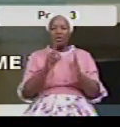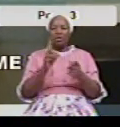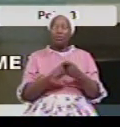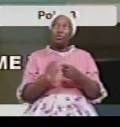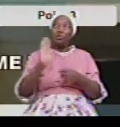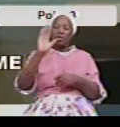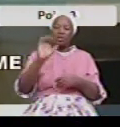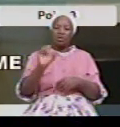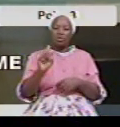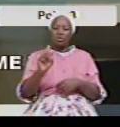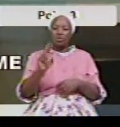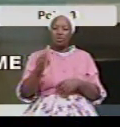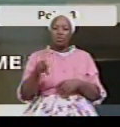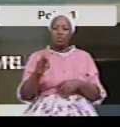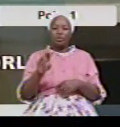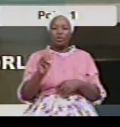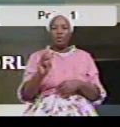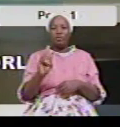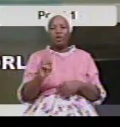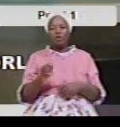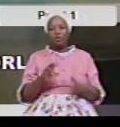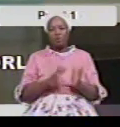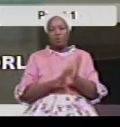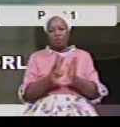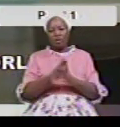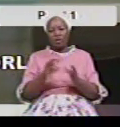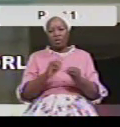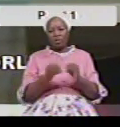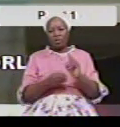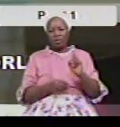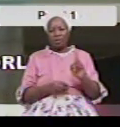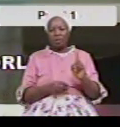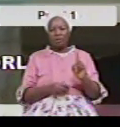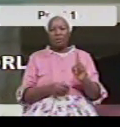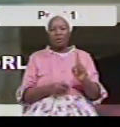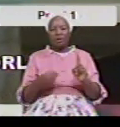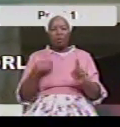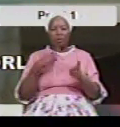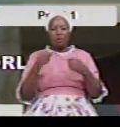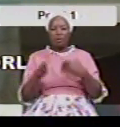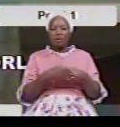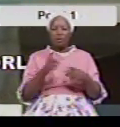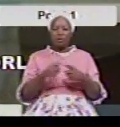supreme will. Number one, let's come back to James